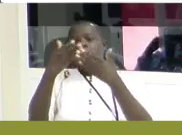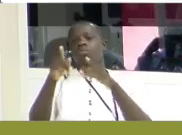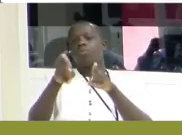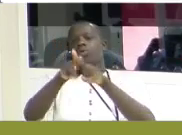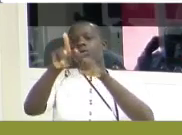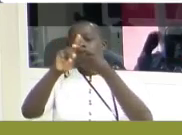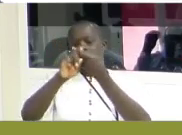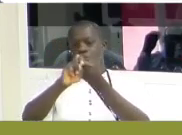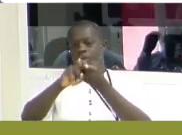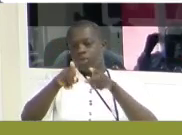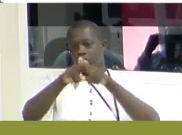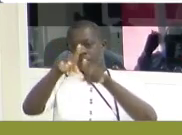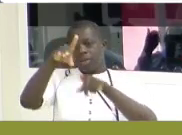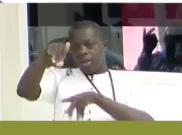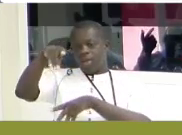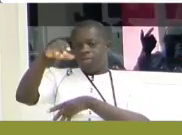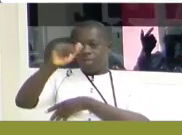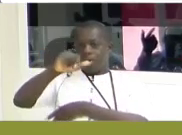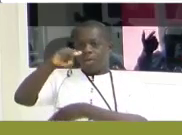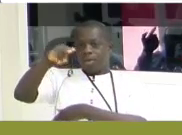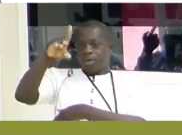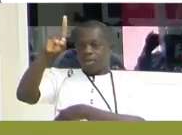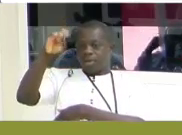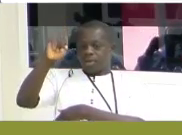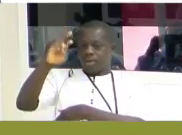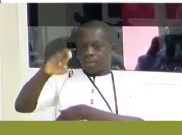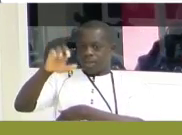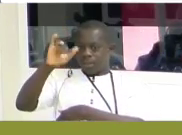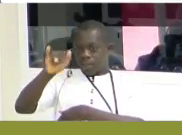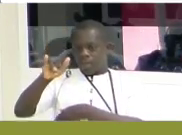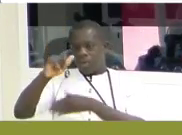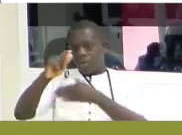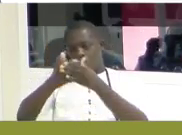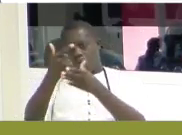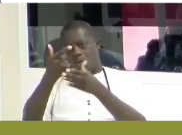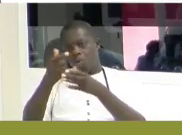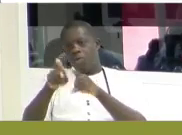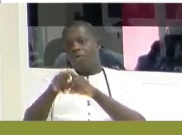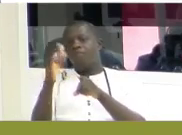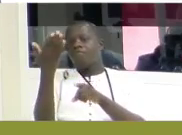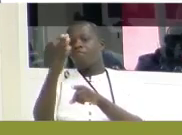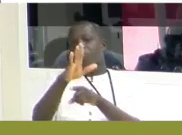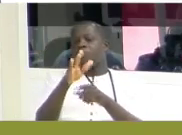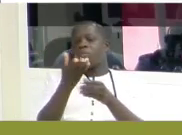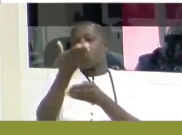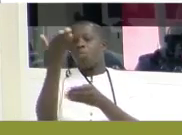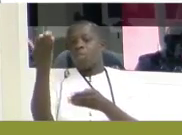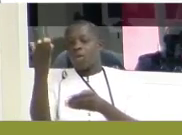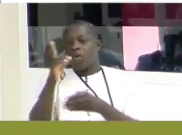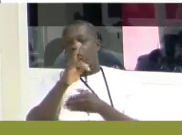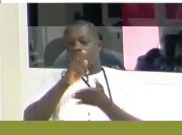or tell them the source of the information, who was writing to Pandiri with regards to the president's mom.